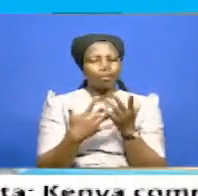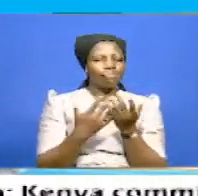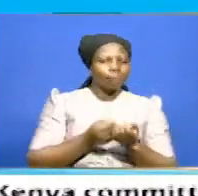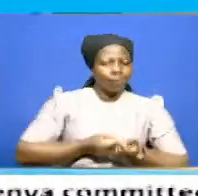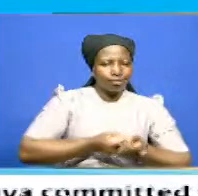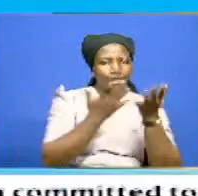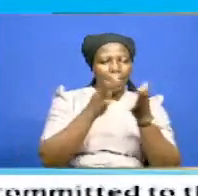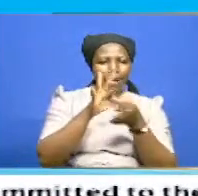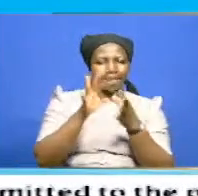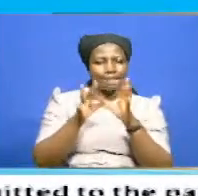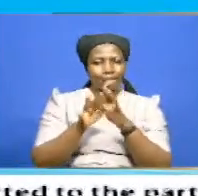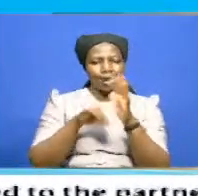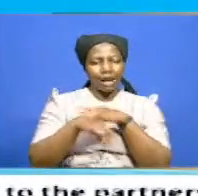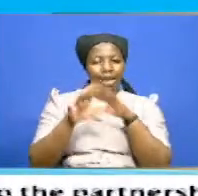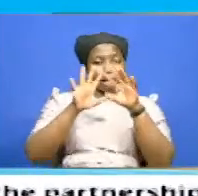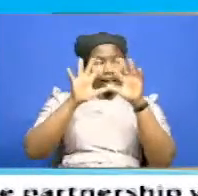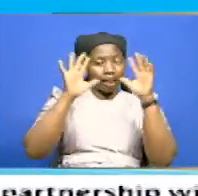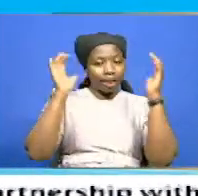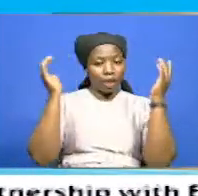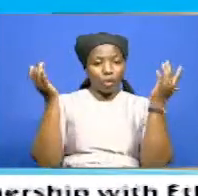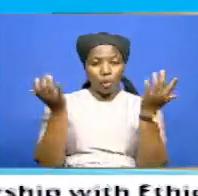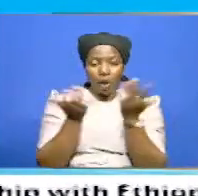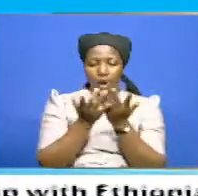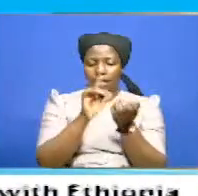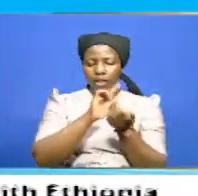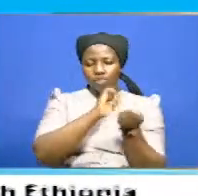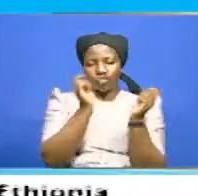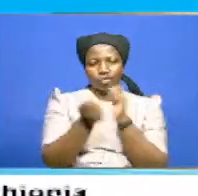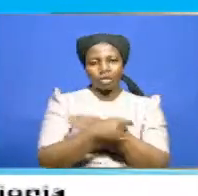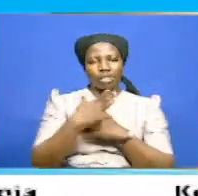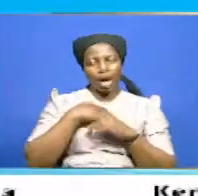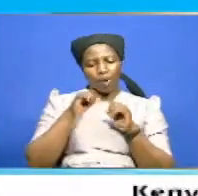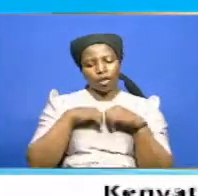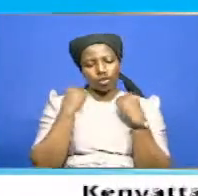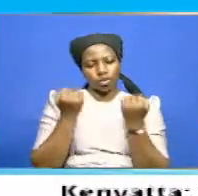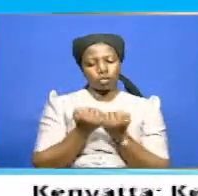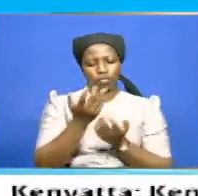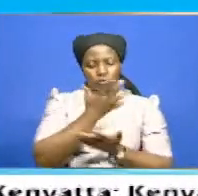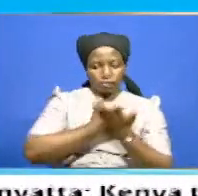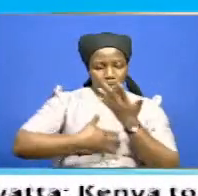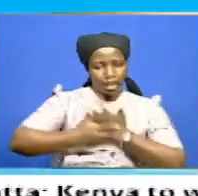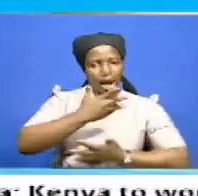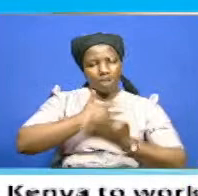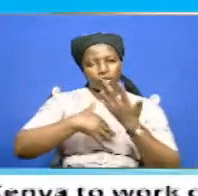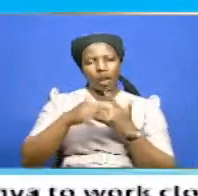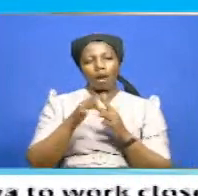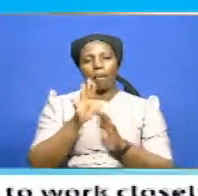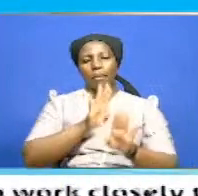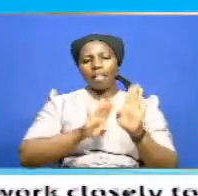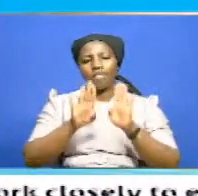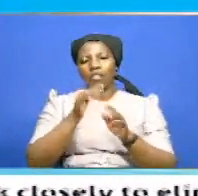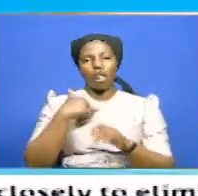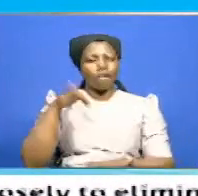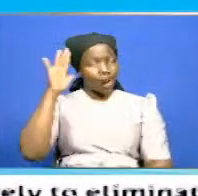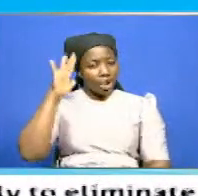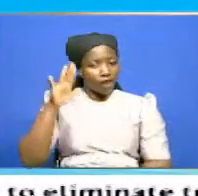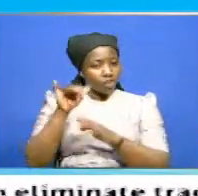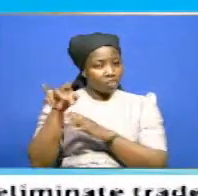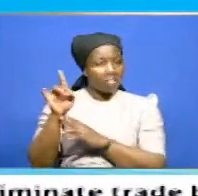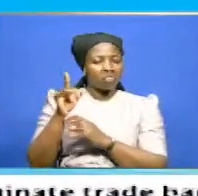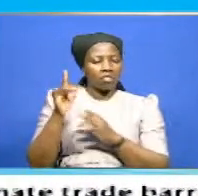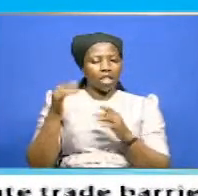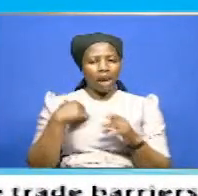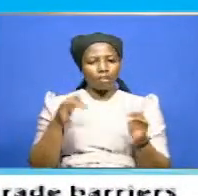world and changing our social interaction habits. You've heard it from him. We are taking a short break. This is Base